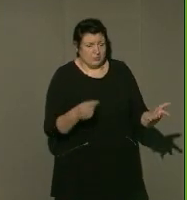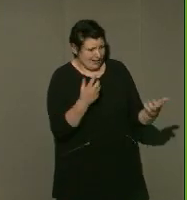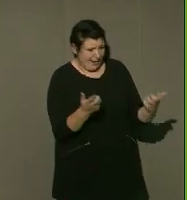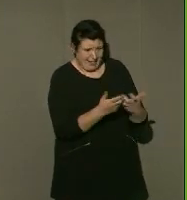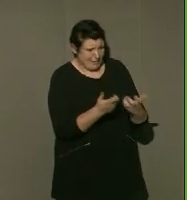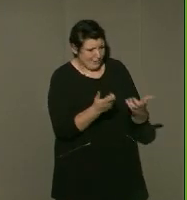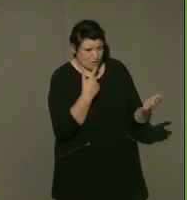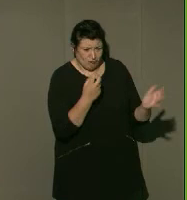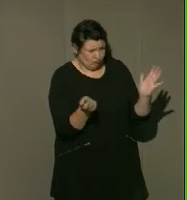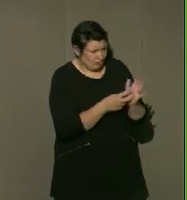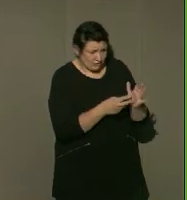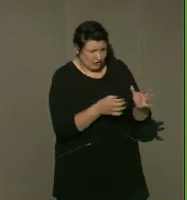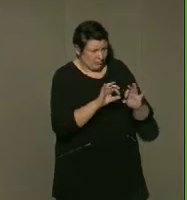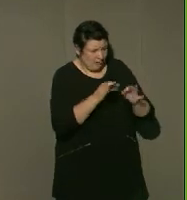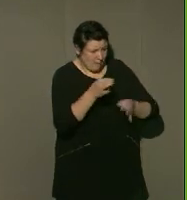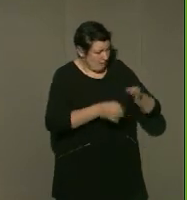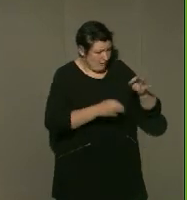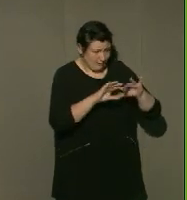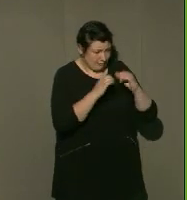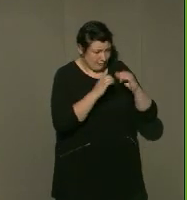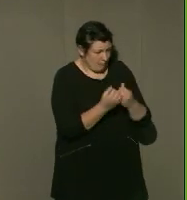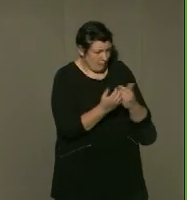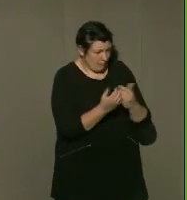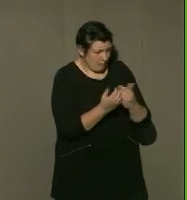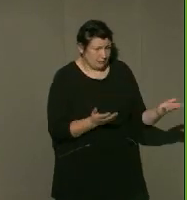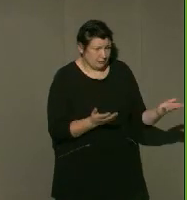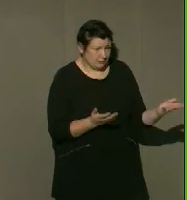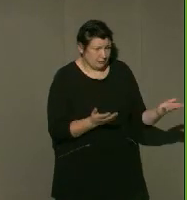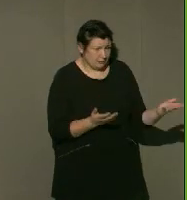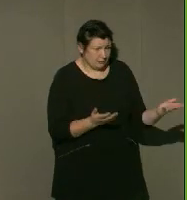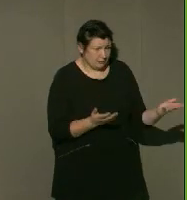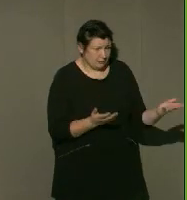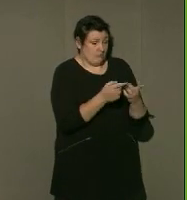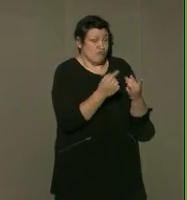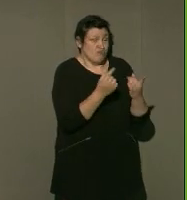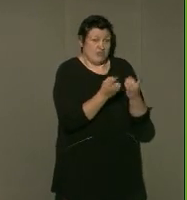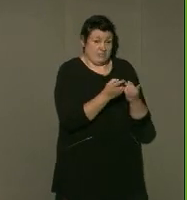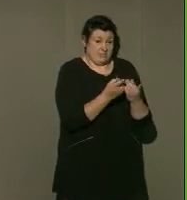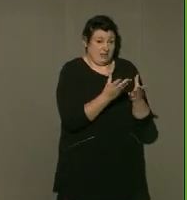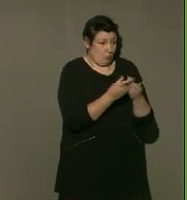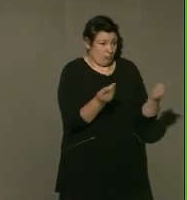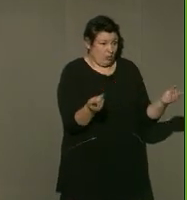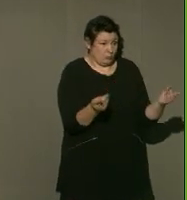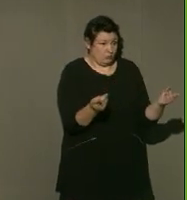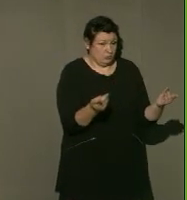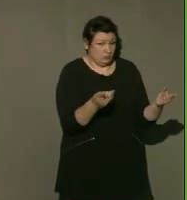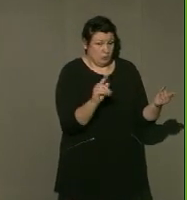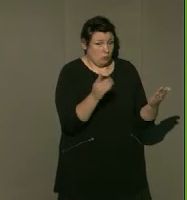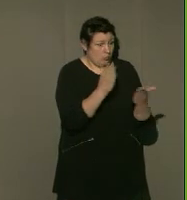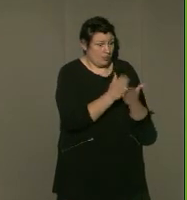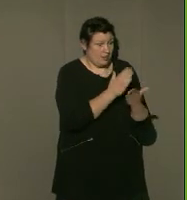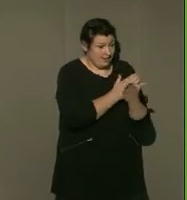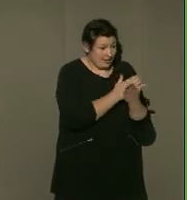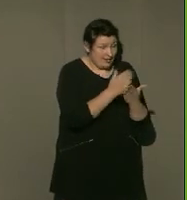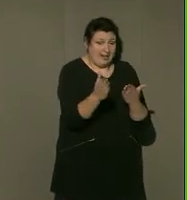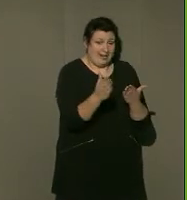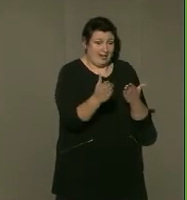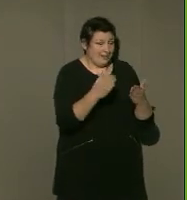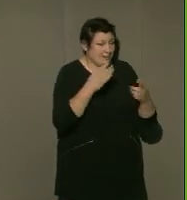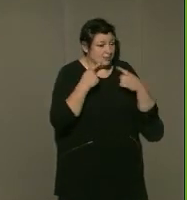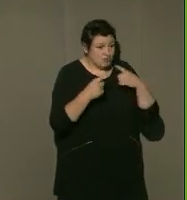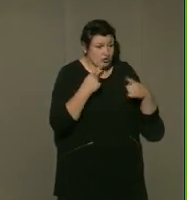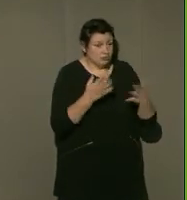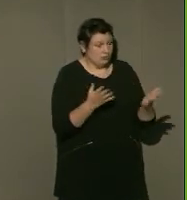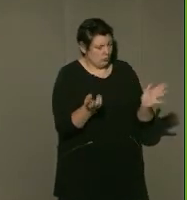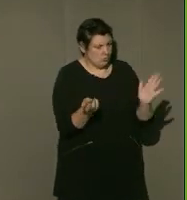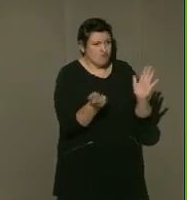as a political party. The other thing that this constitution lacks is an explicit instruction to register as a political